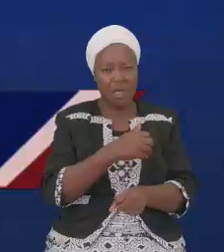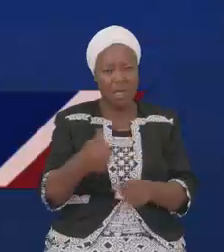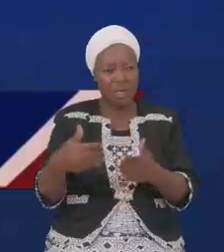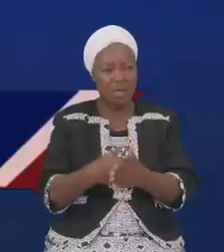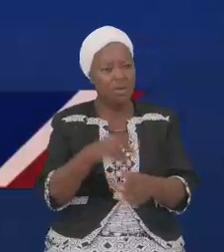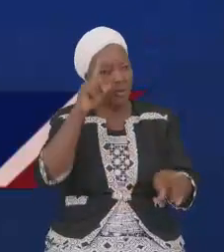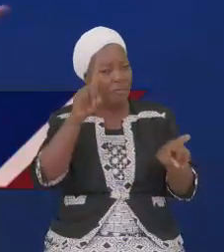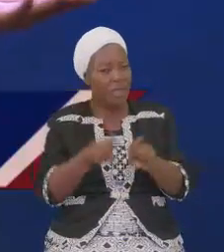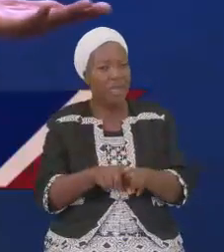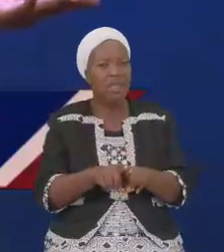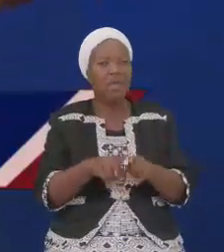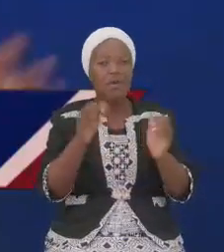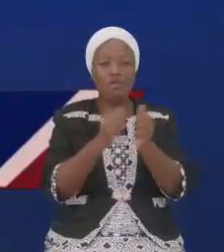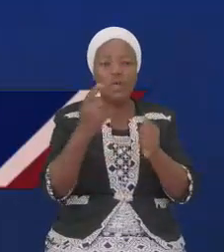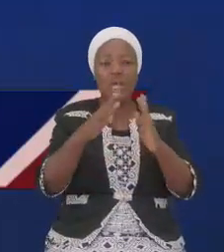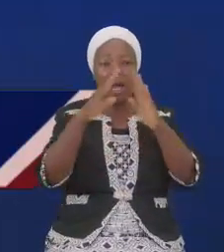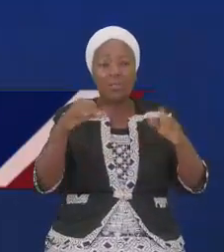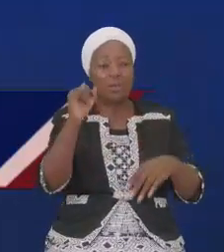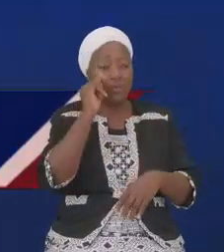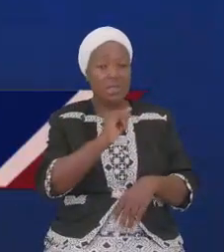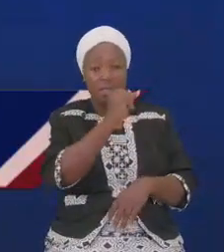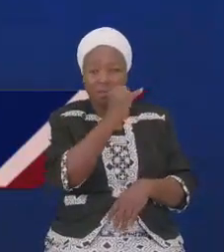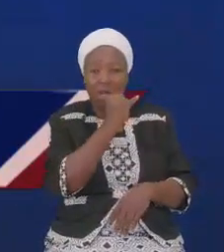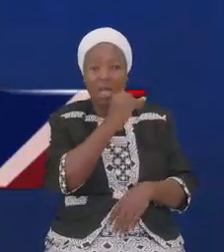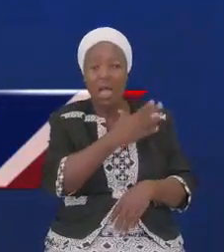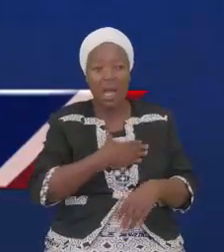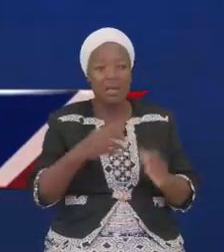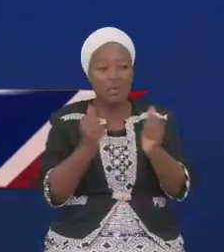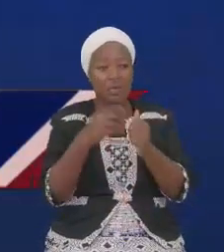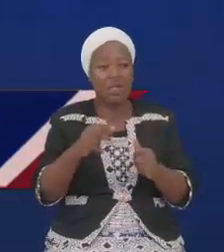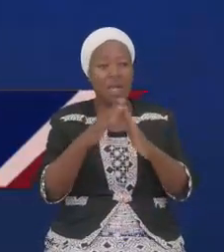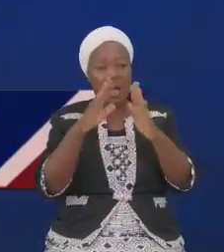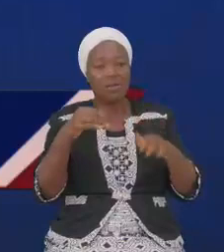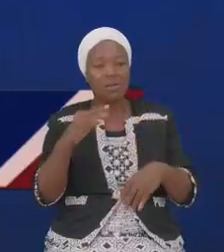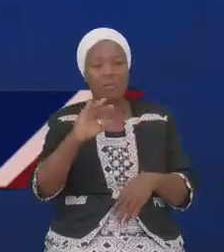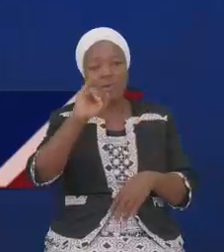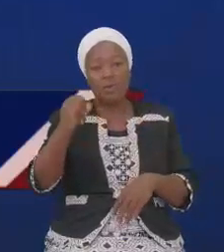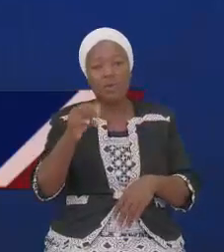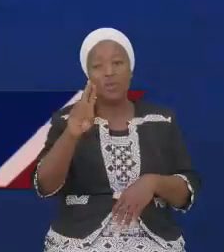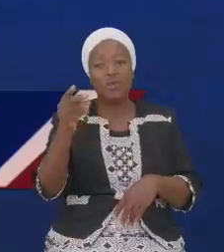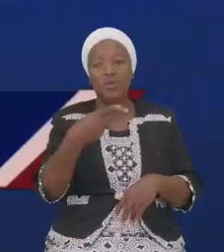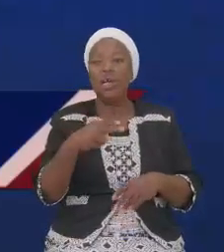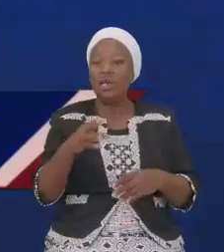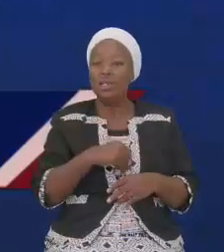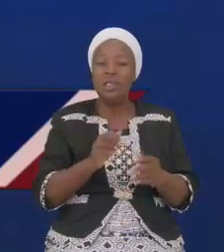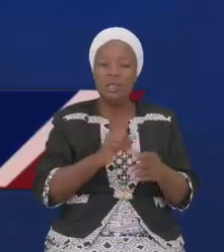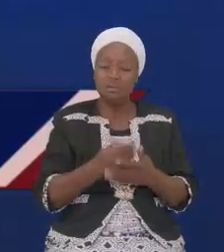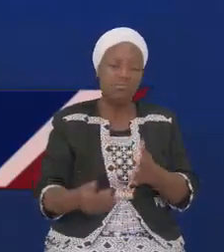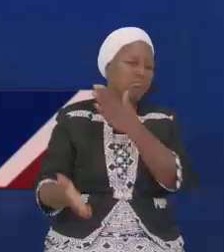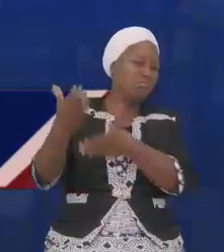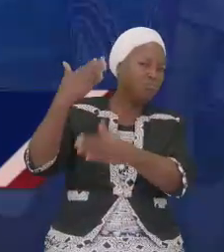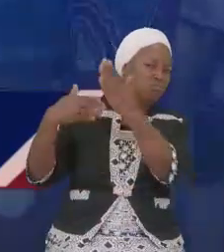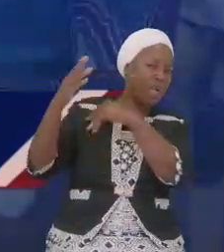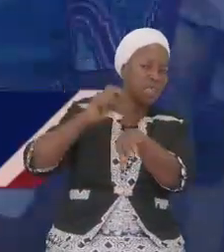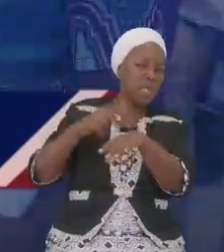new covenant with the house of Israel and with the house of Judah. Even far back at the time